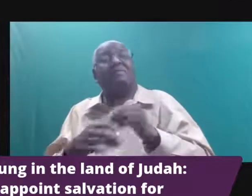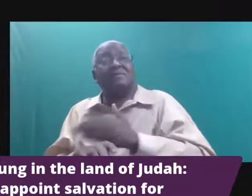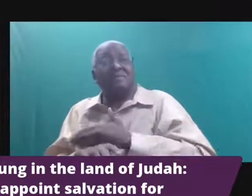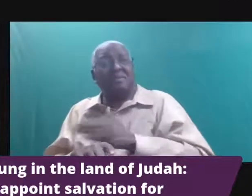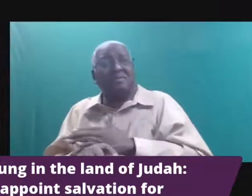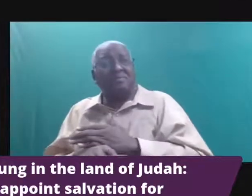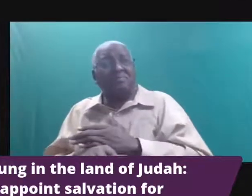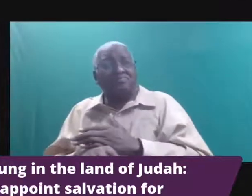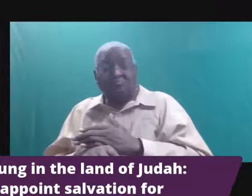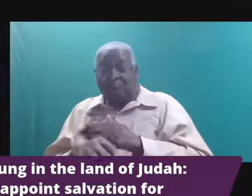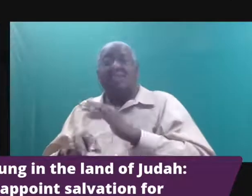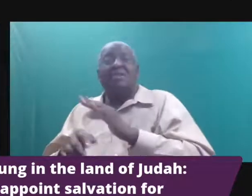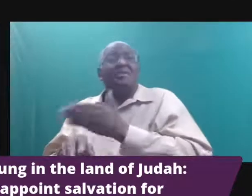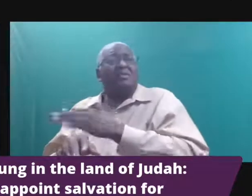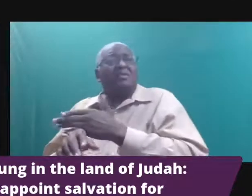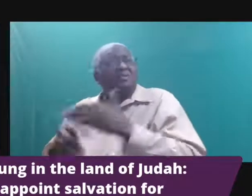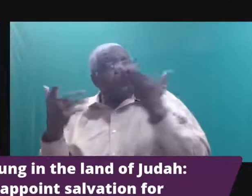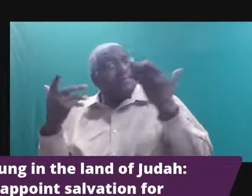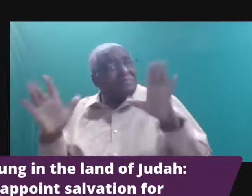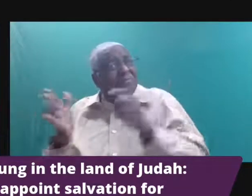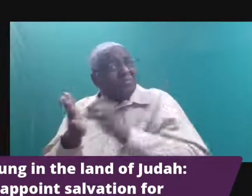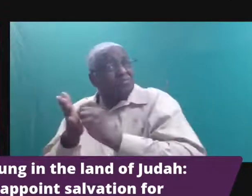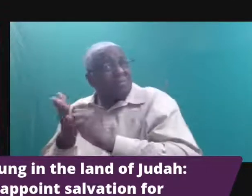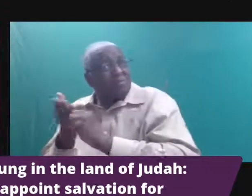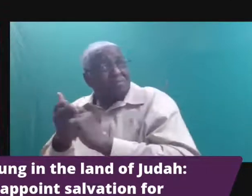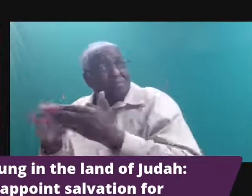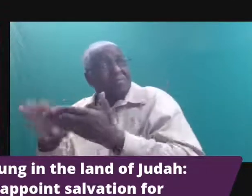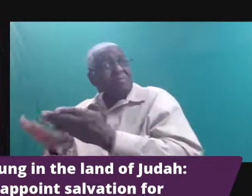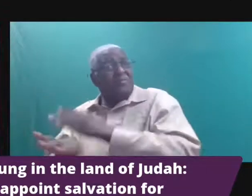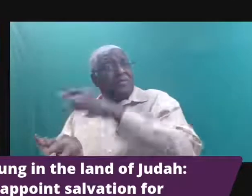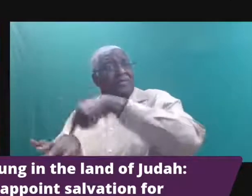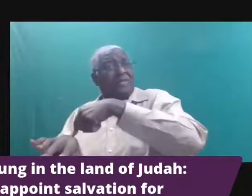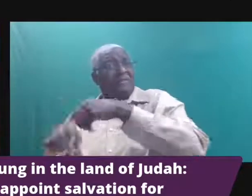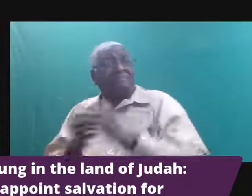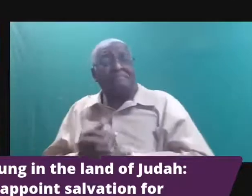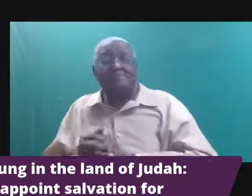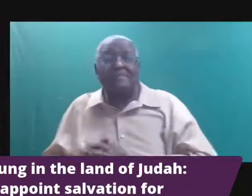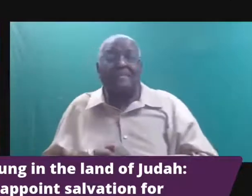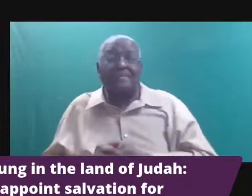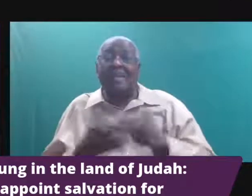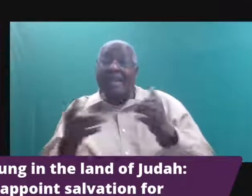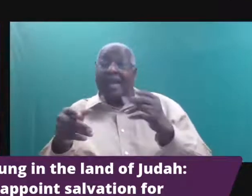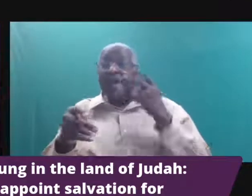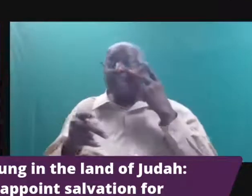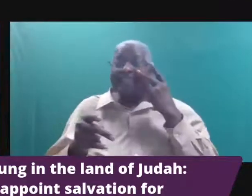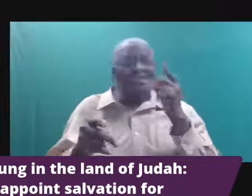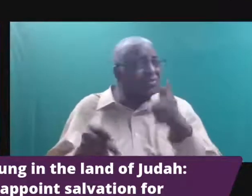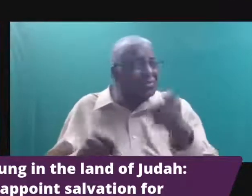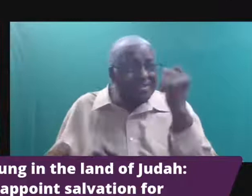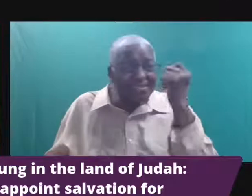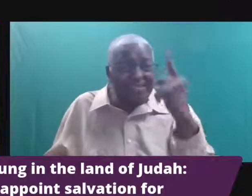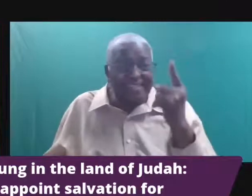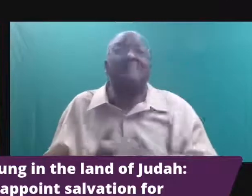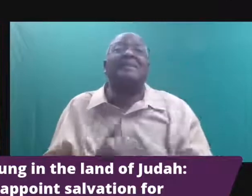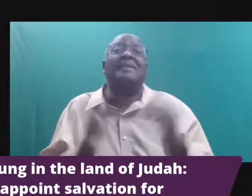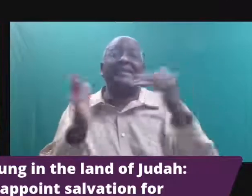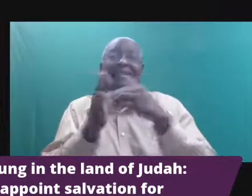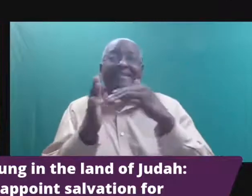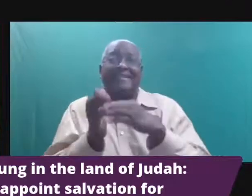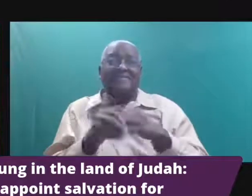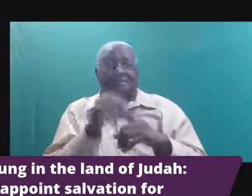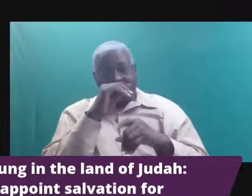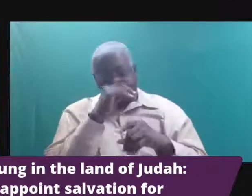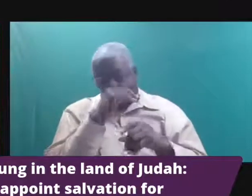already written the song. Okay. I see you're not with me yet. I see you. Johnson, they're not with me yet. I'm giving one more time. I'm going to say it again